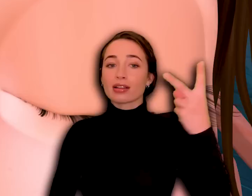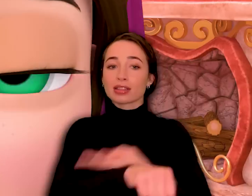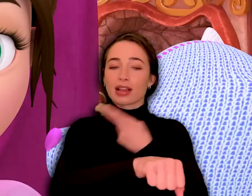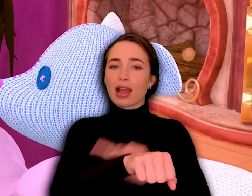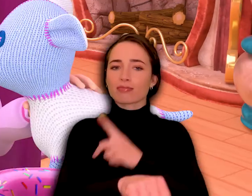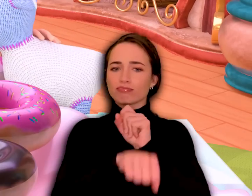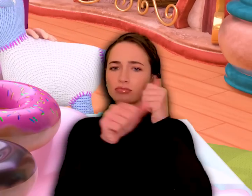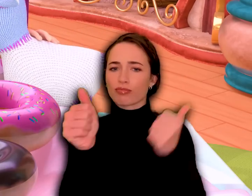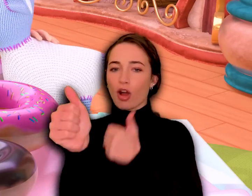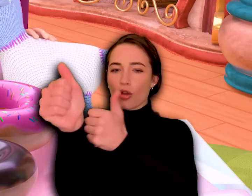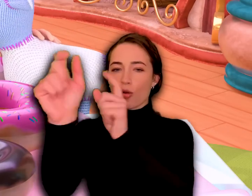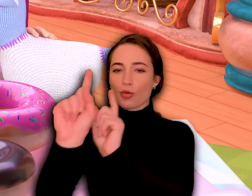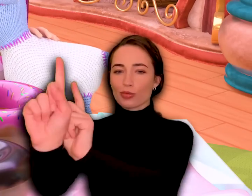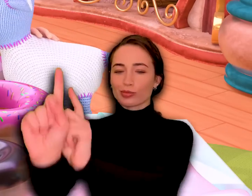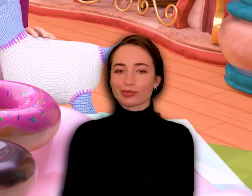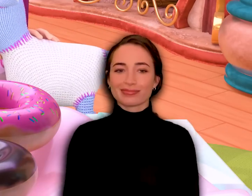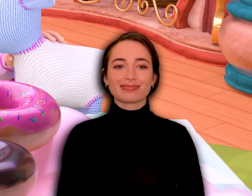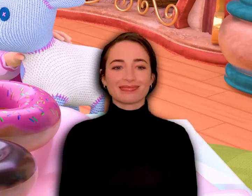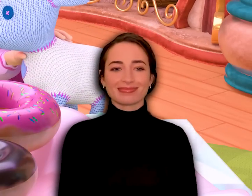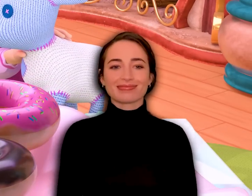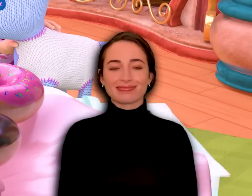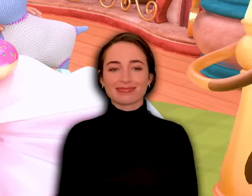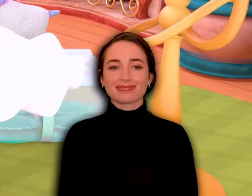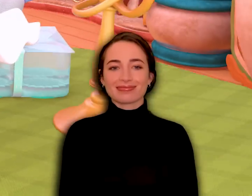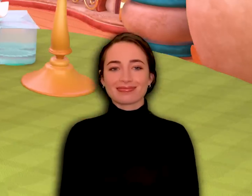that Mary went the lamb was sure to